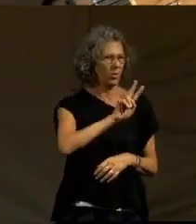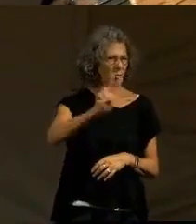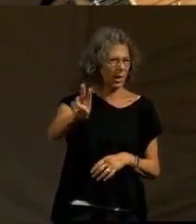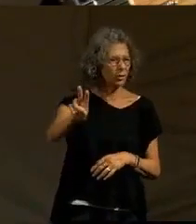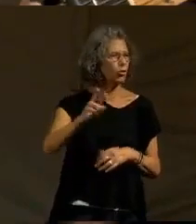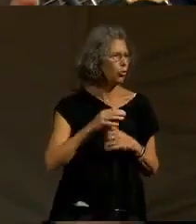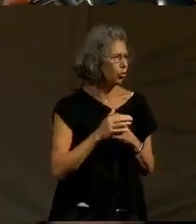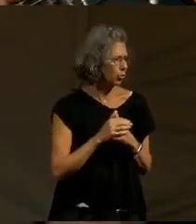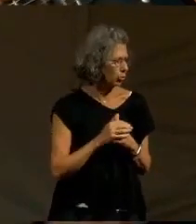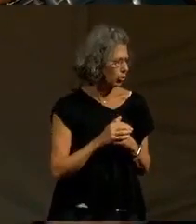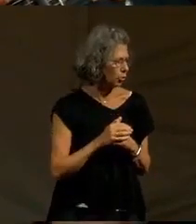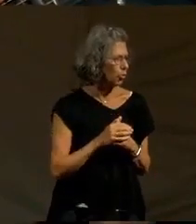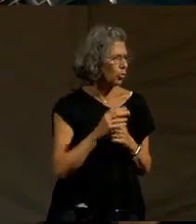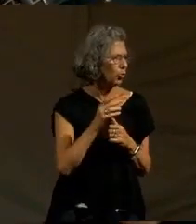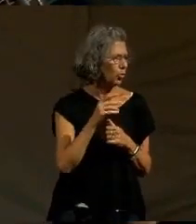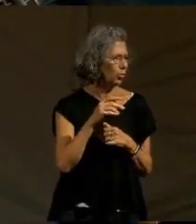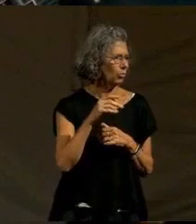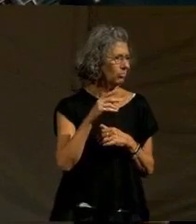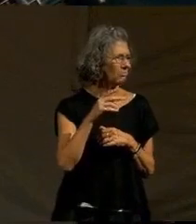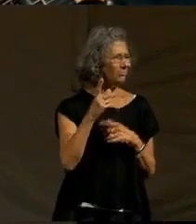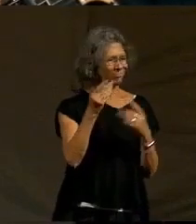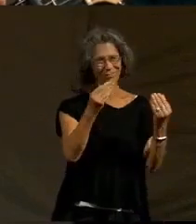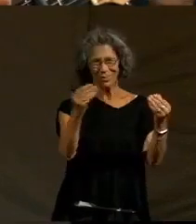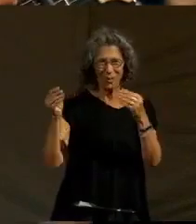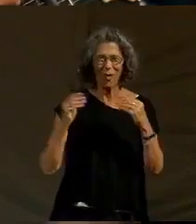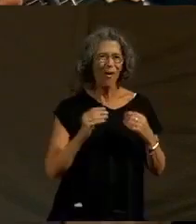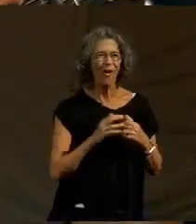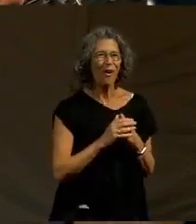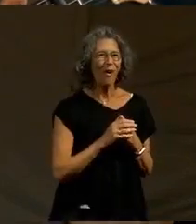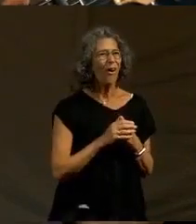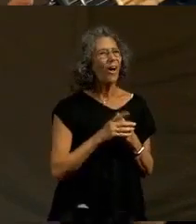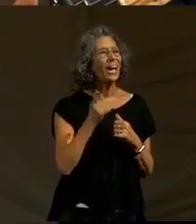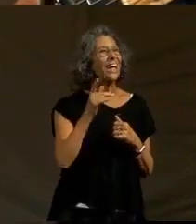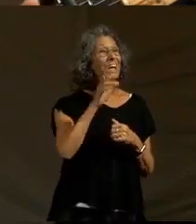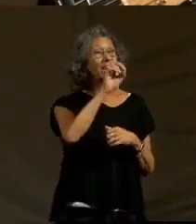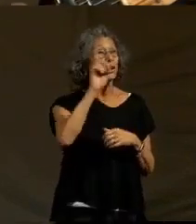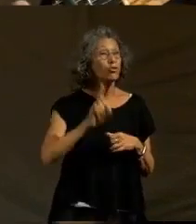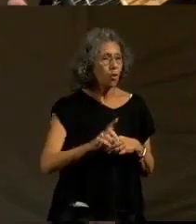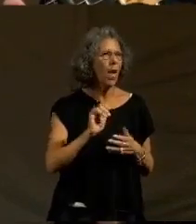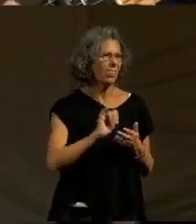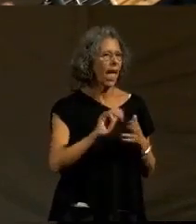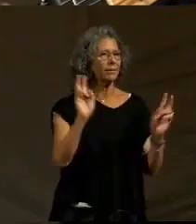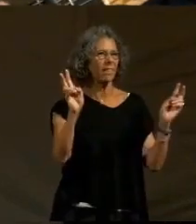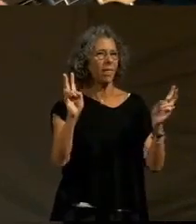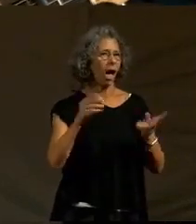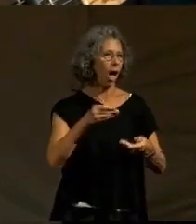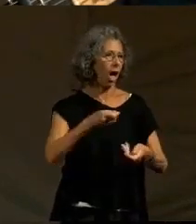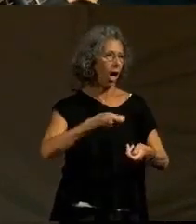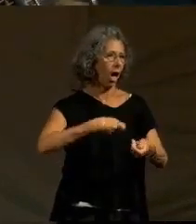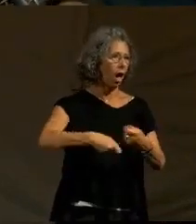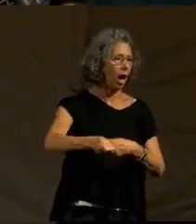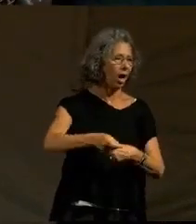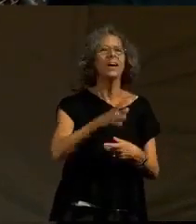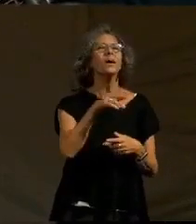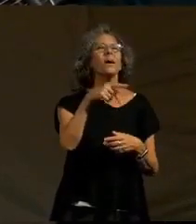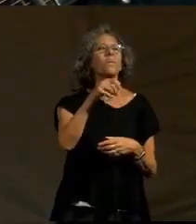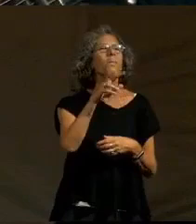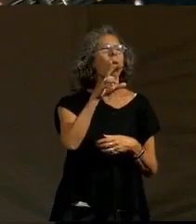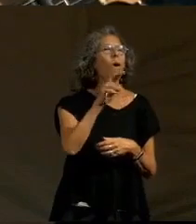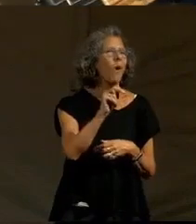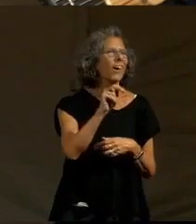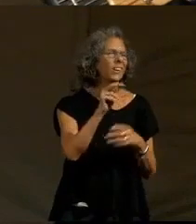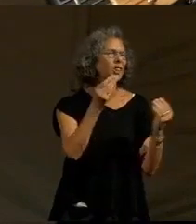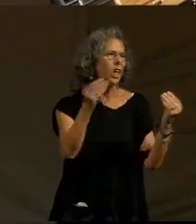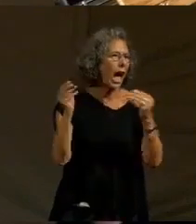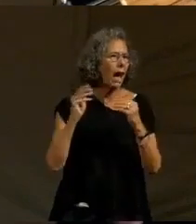Loans. In Detroit, that is the home, that is the chief pawn shop, one of the oldest pawn shops in Detroit.